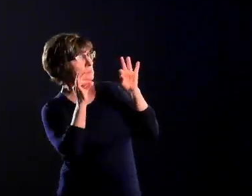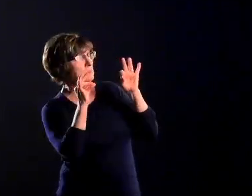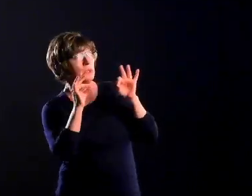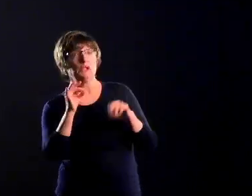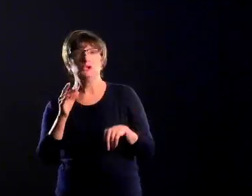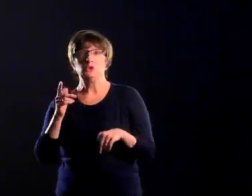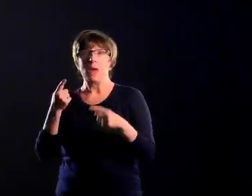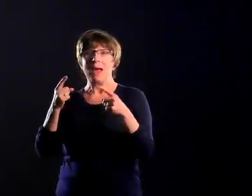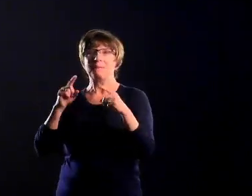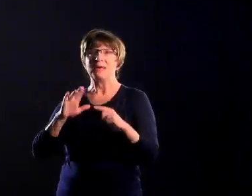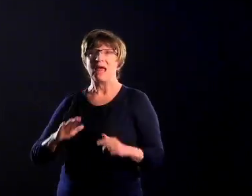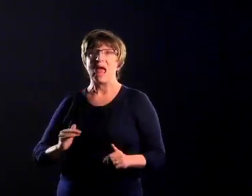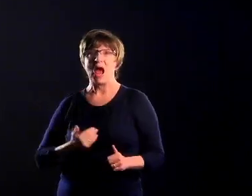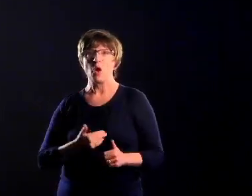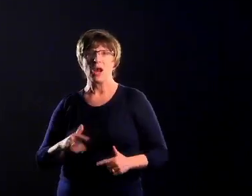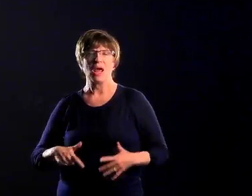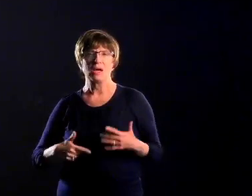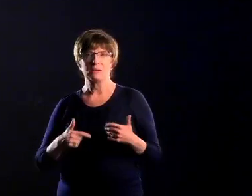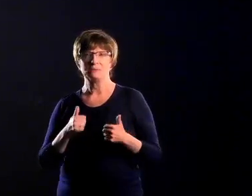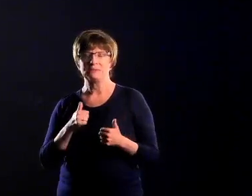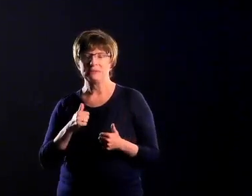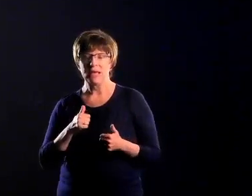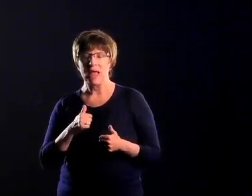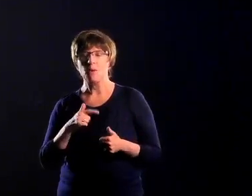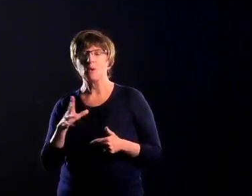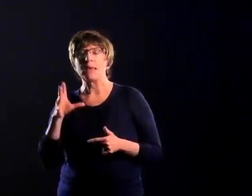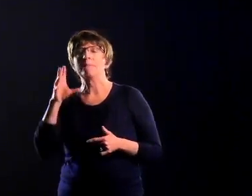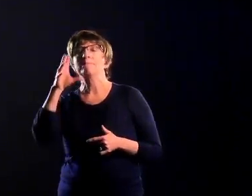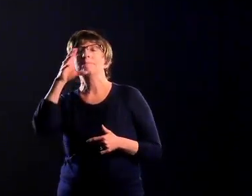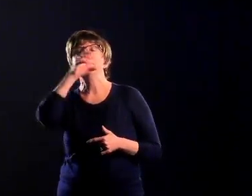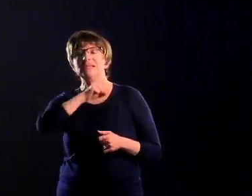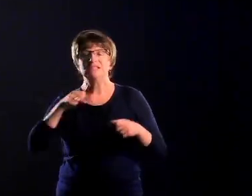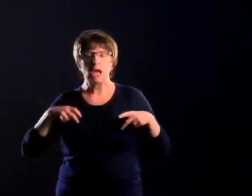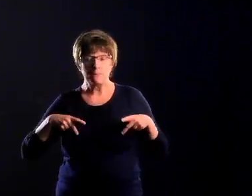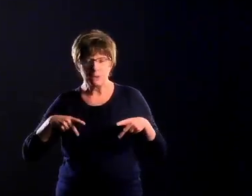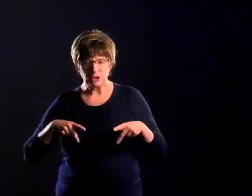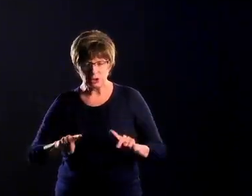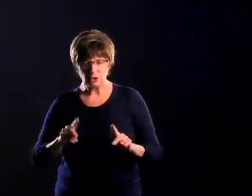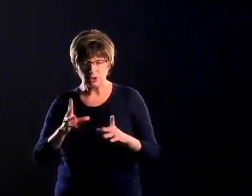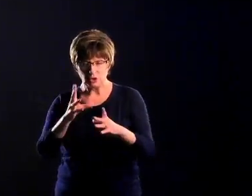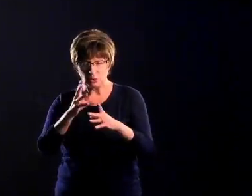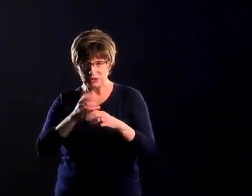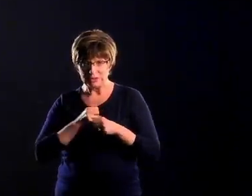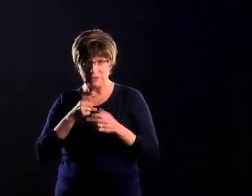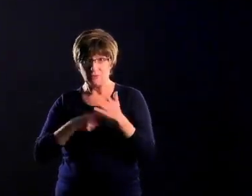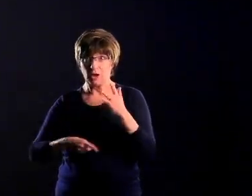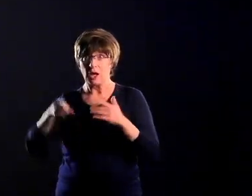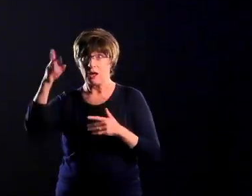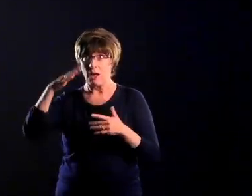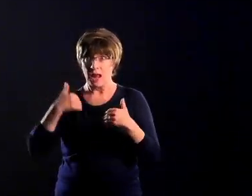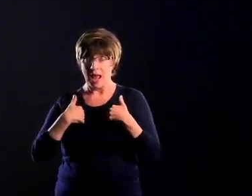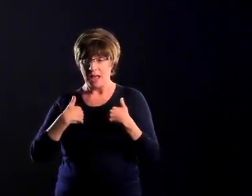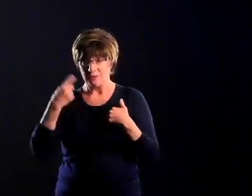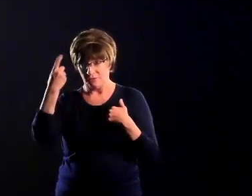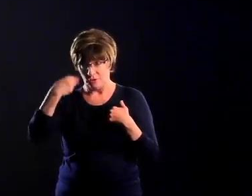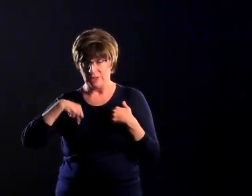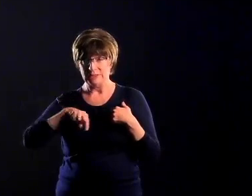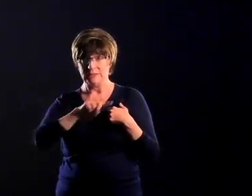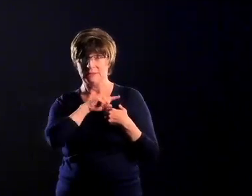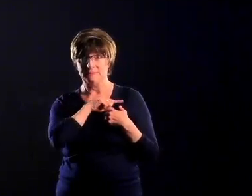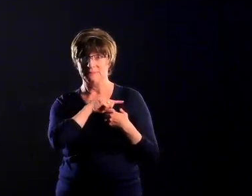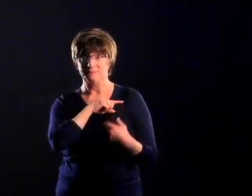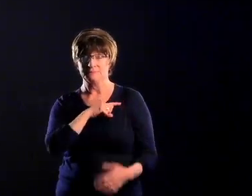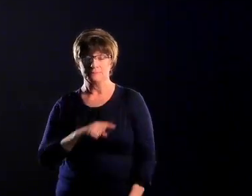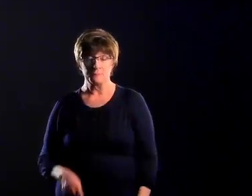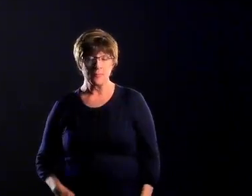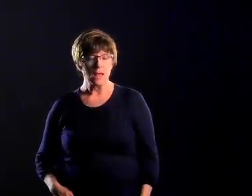not even think of it that way, but we miss out on the opportunity to really receive what God has. So as we look at the